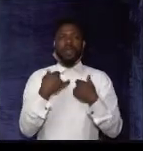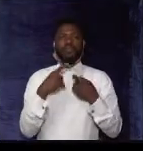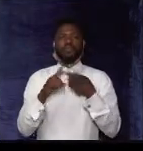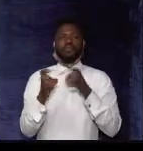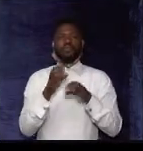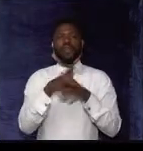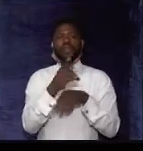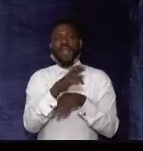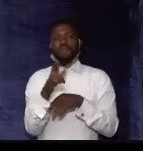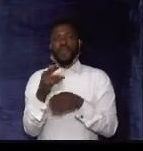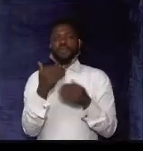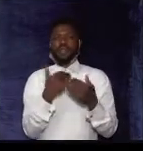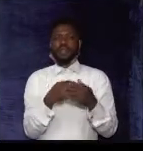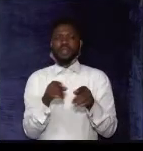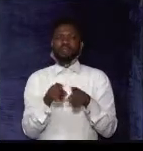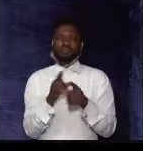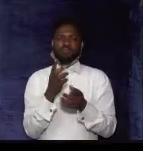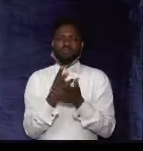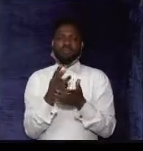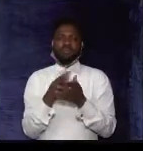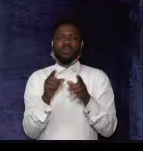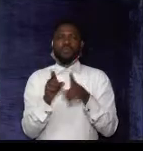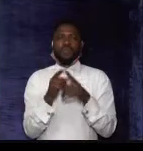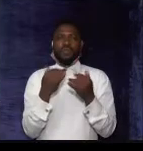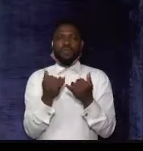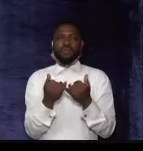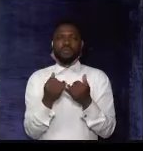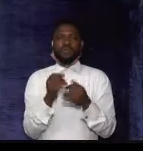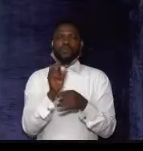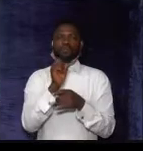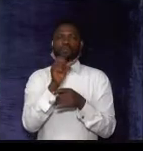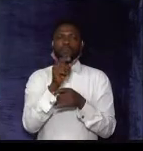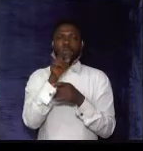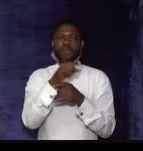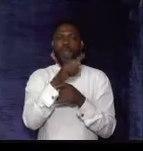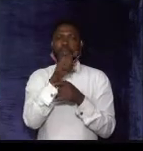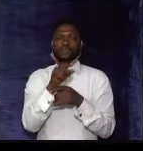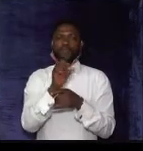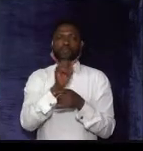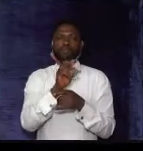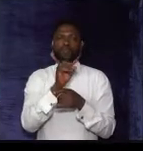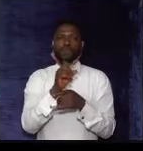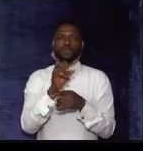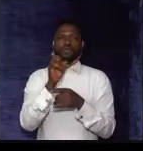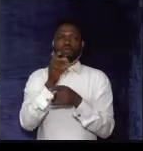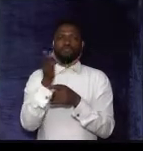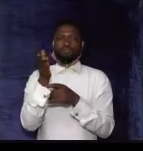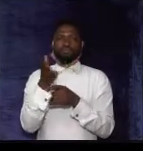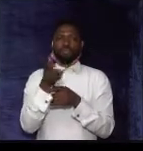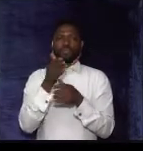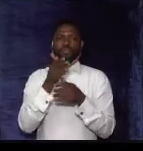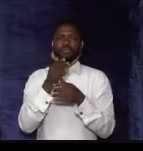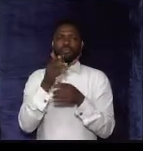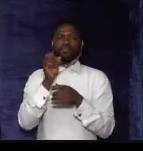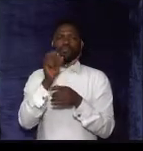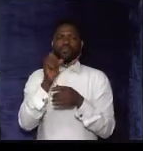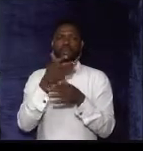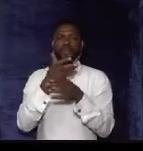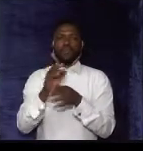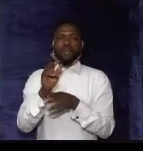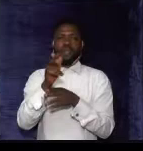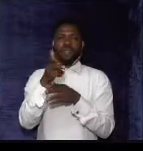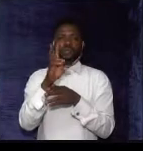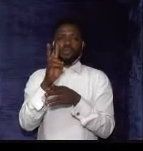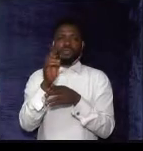do on the right side as well. So now in this case, 12 cancels 12 because 12 goes here 1, 12 goes here